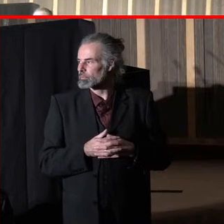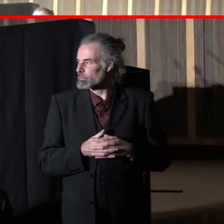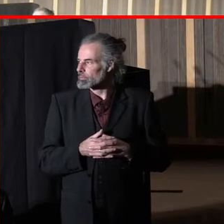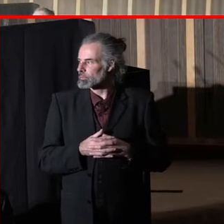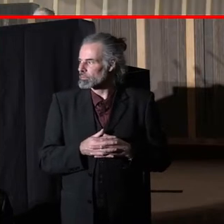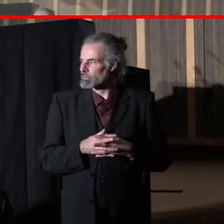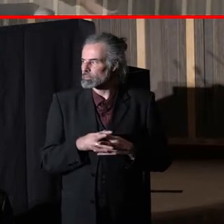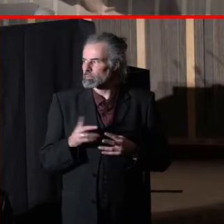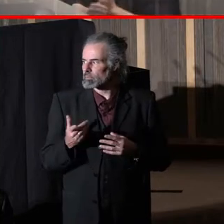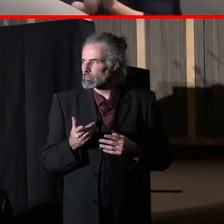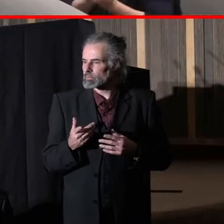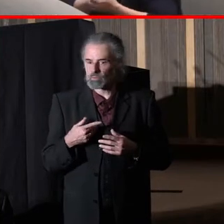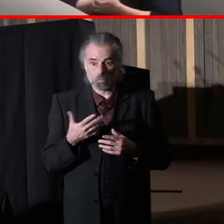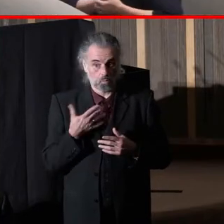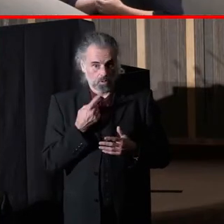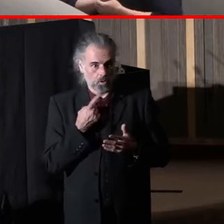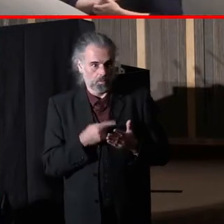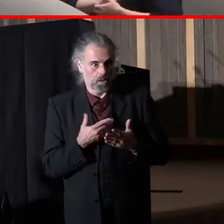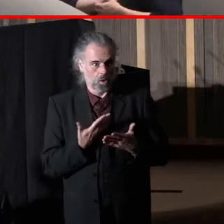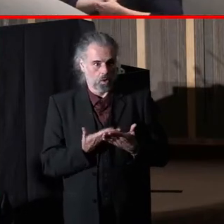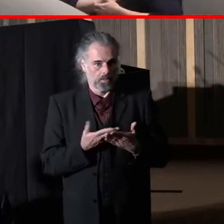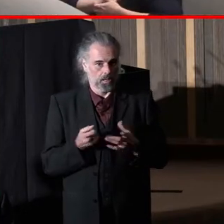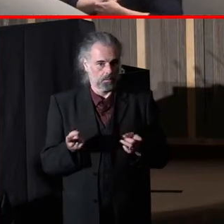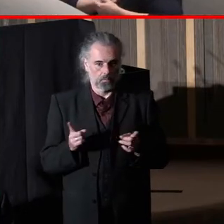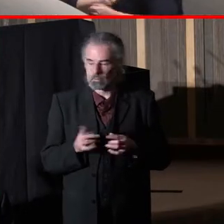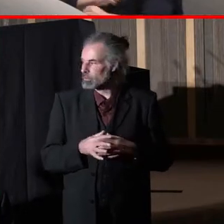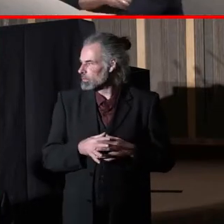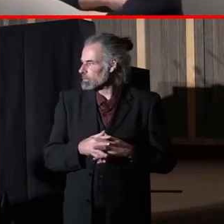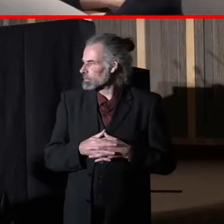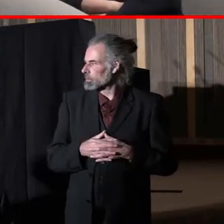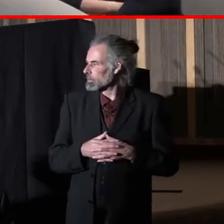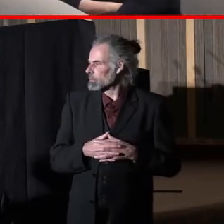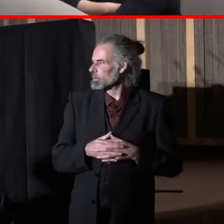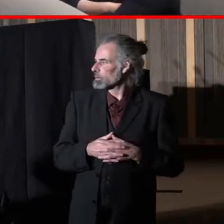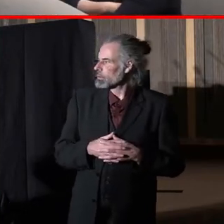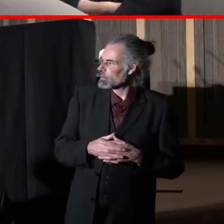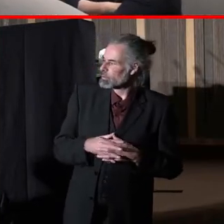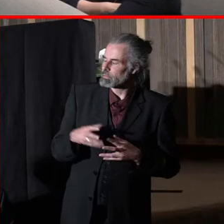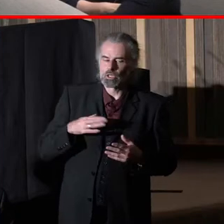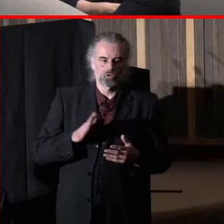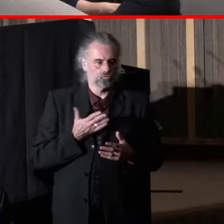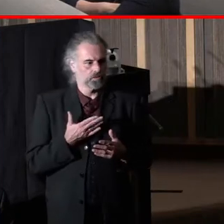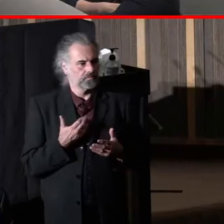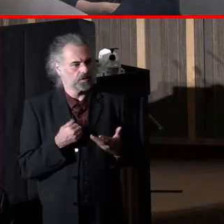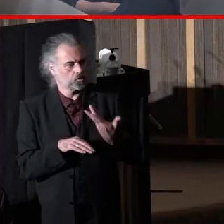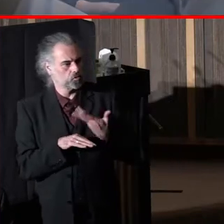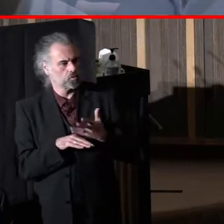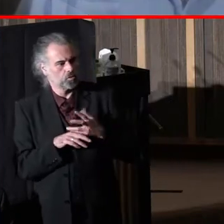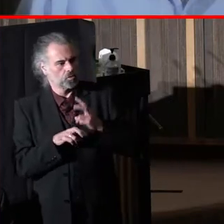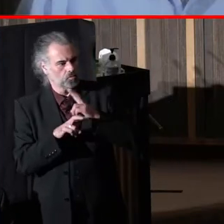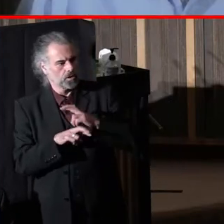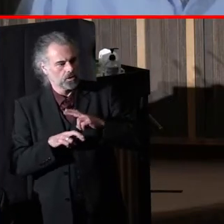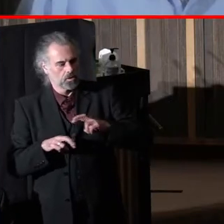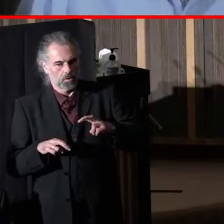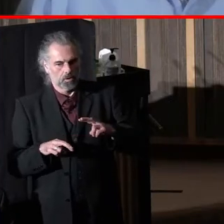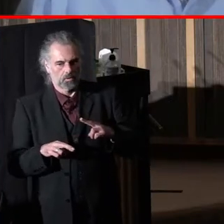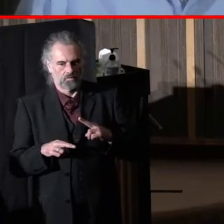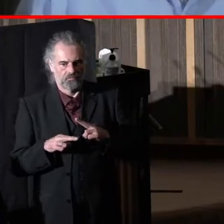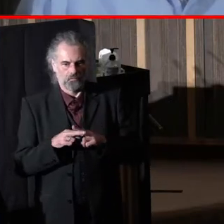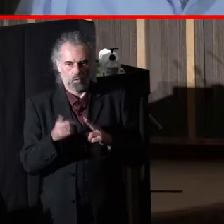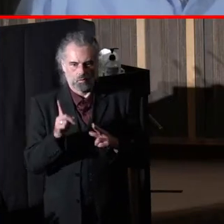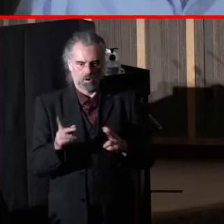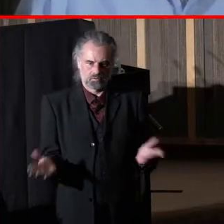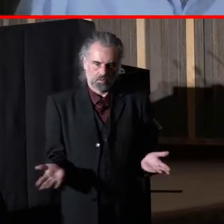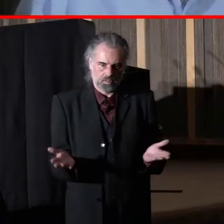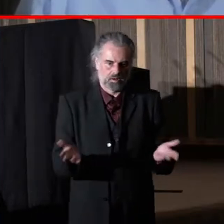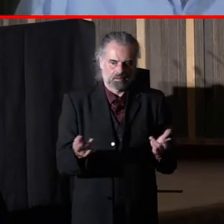Would anyone else like to comment on that? Yeah, I think it'd be interesting if there was a new research into like what are the motivators of